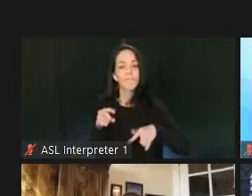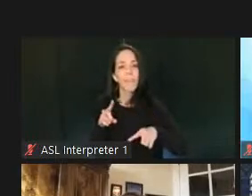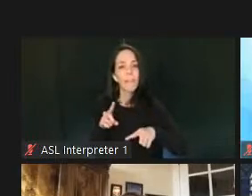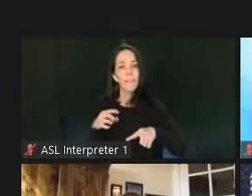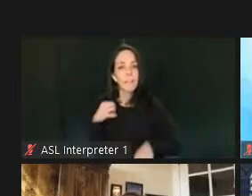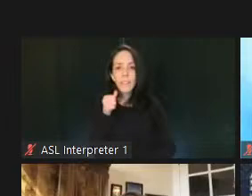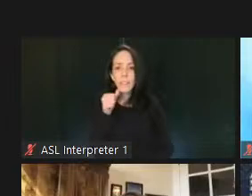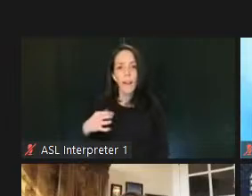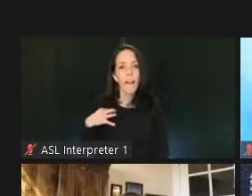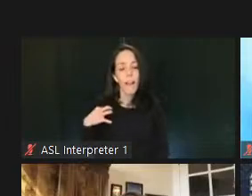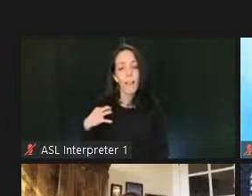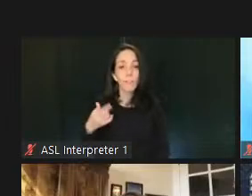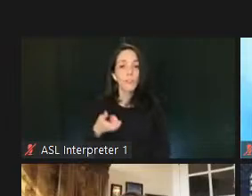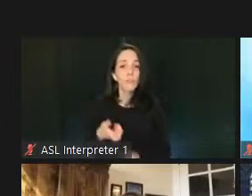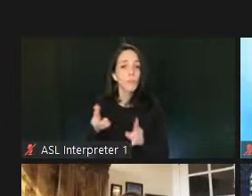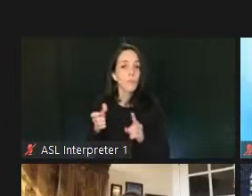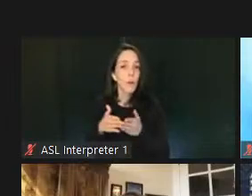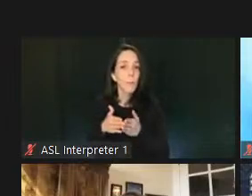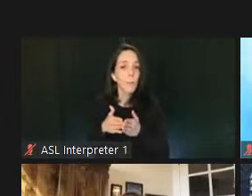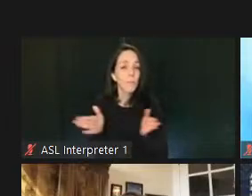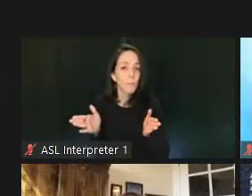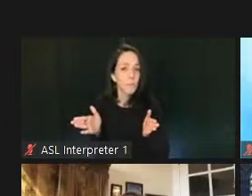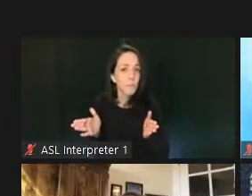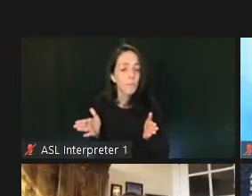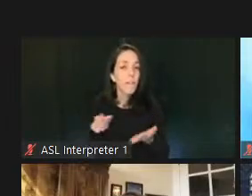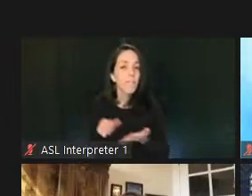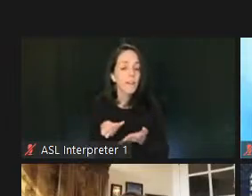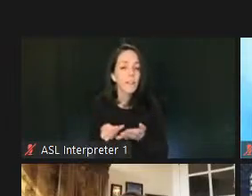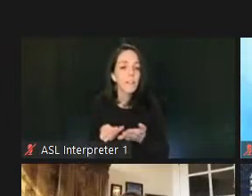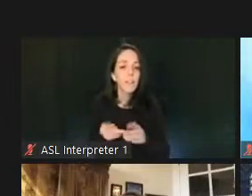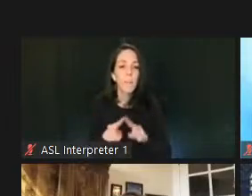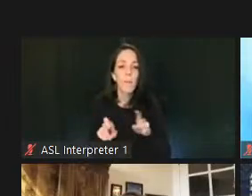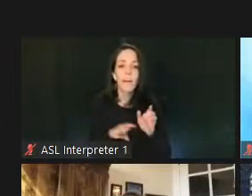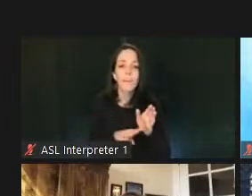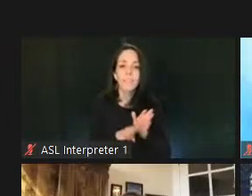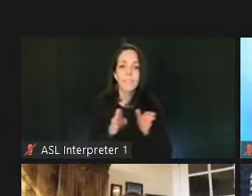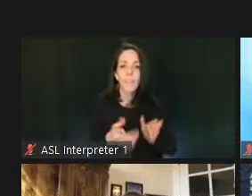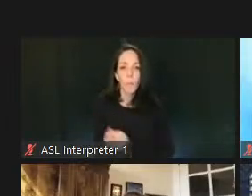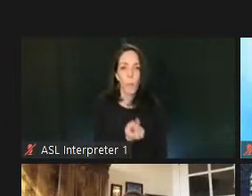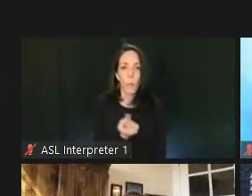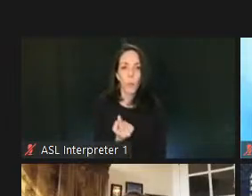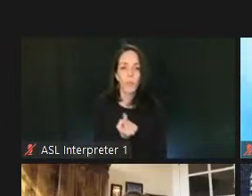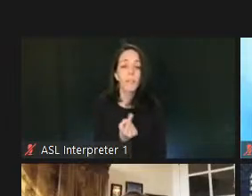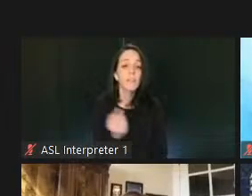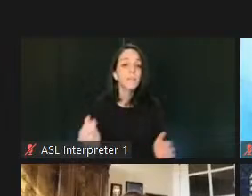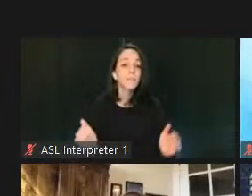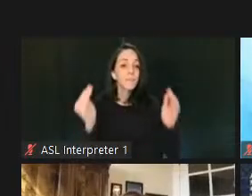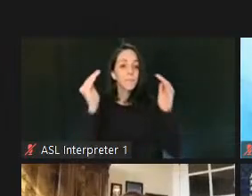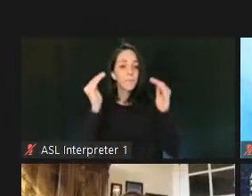completely by development. And we'll talk more about the list here as we go. Next slide, please.